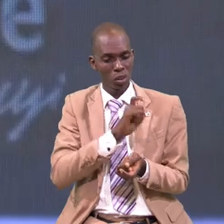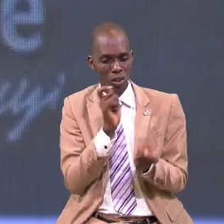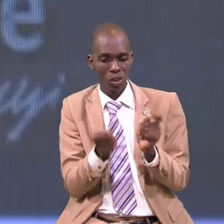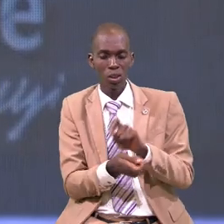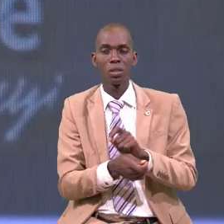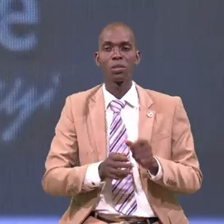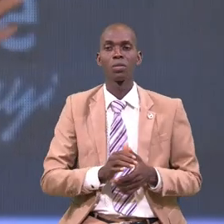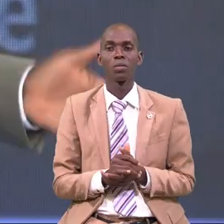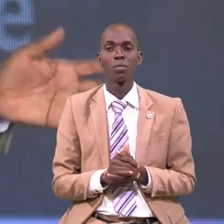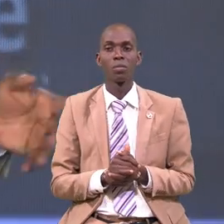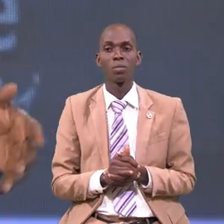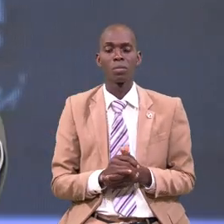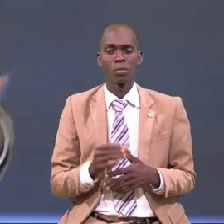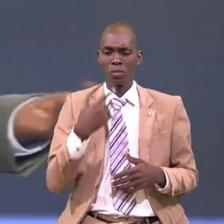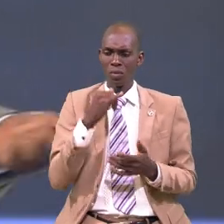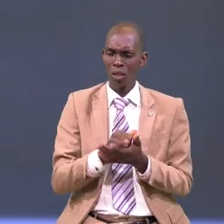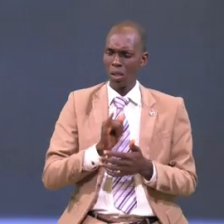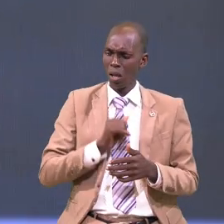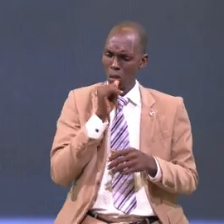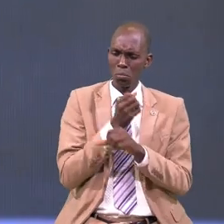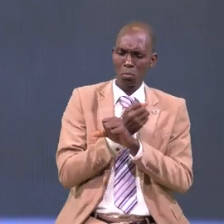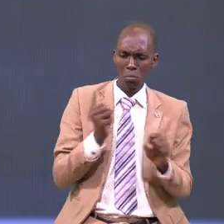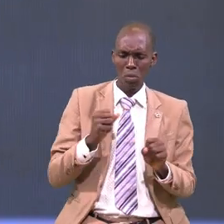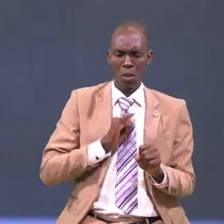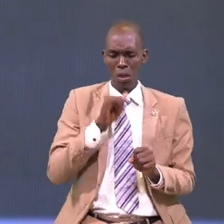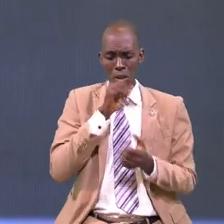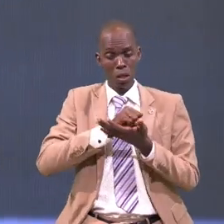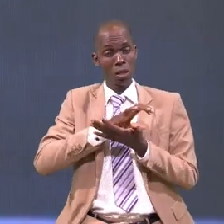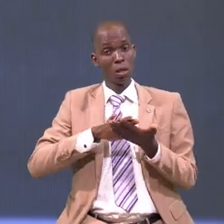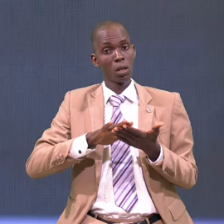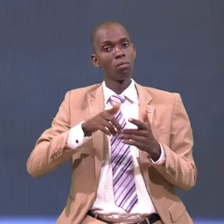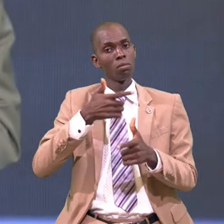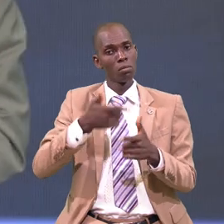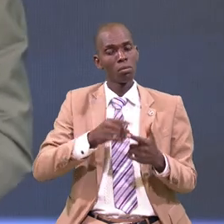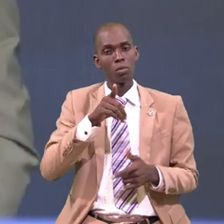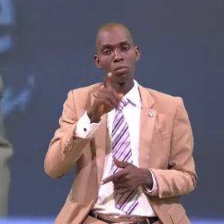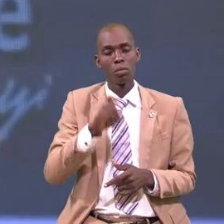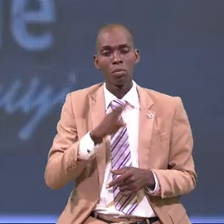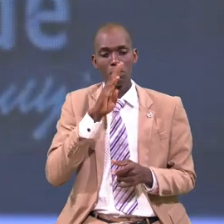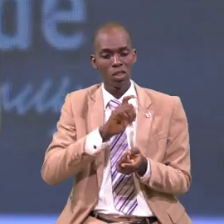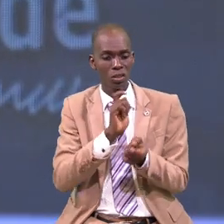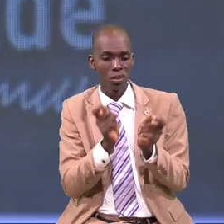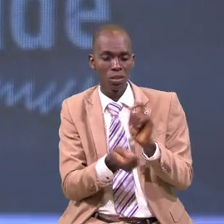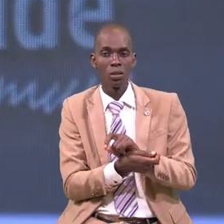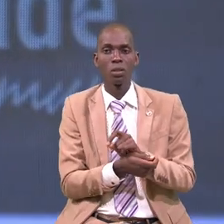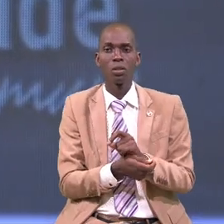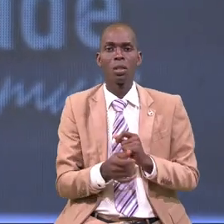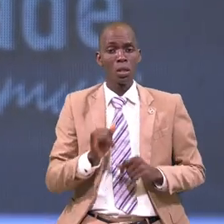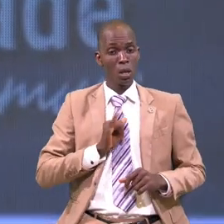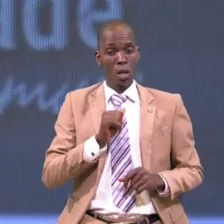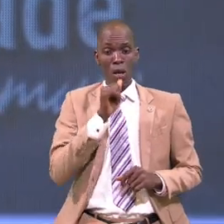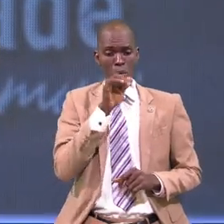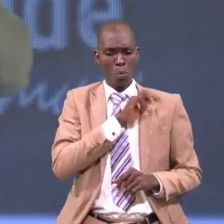I'm saved and sanctified, be ye transformed. I'm a member of a